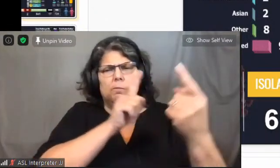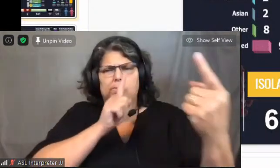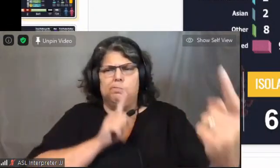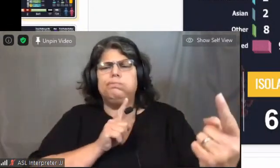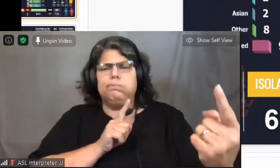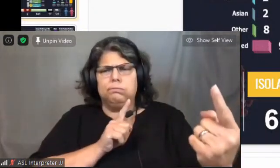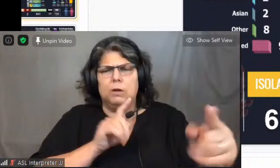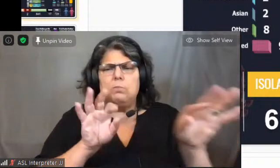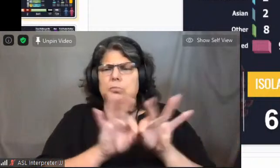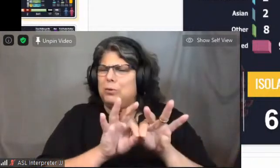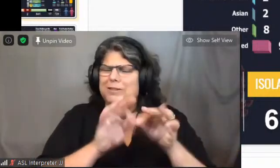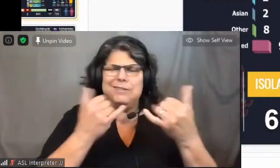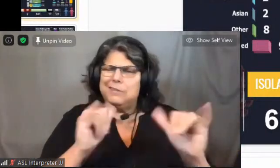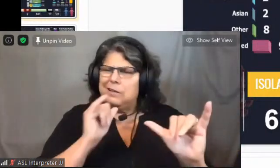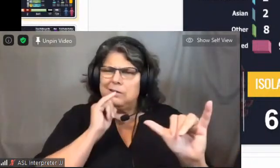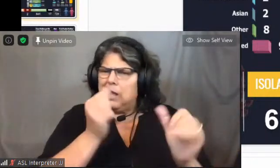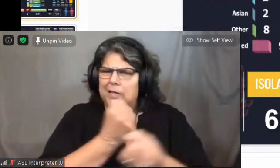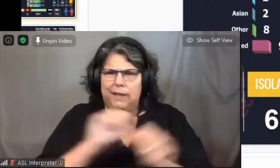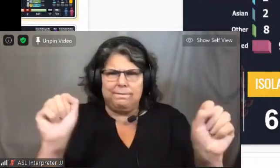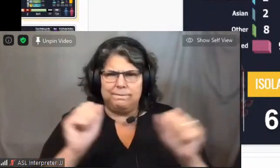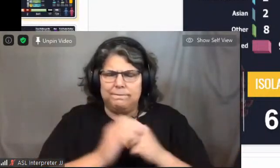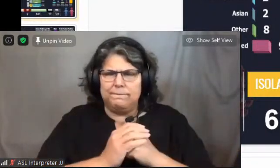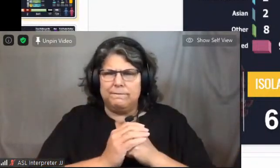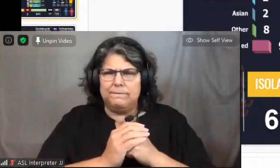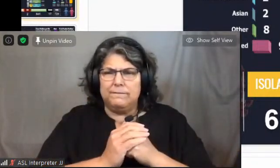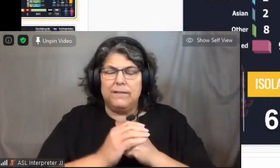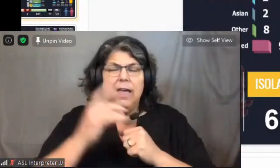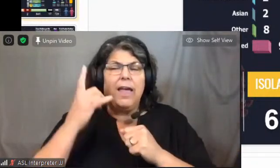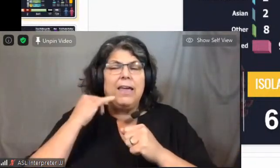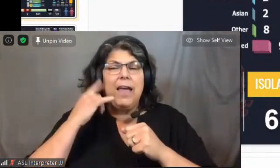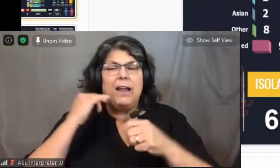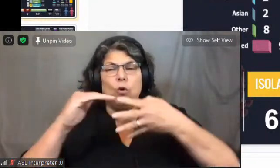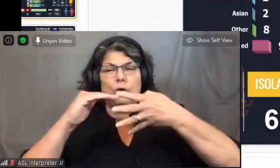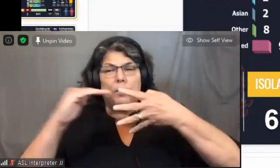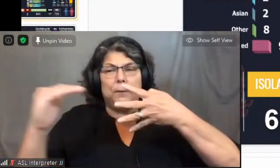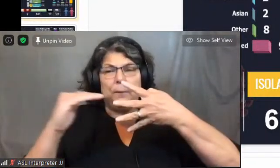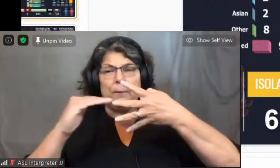completely safe. The tiers have been replaced by a